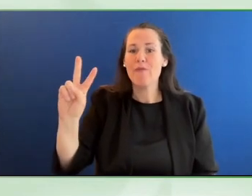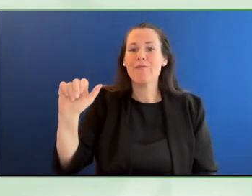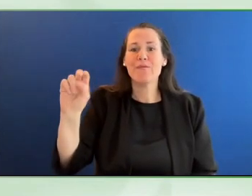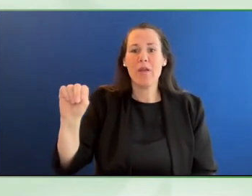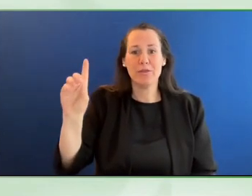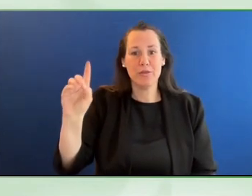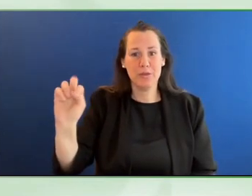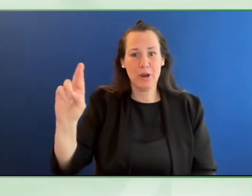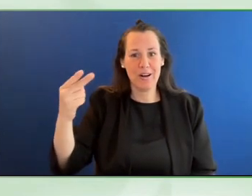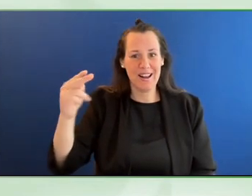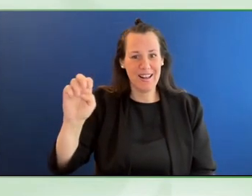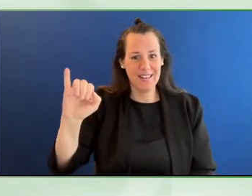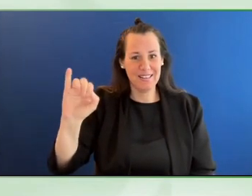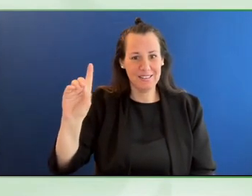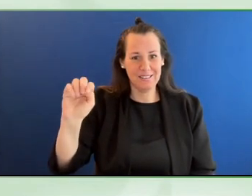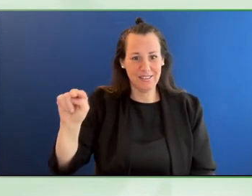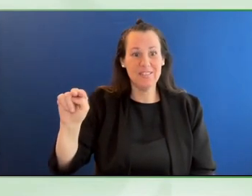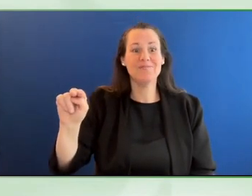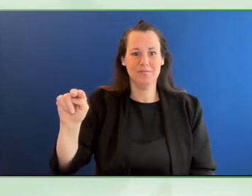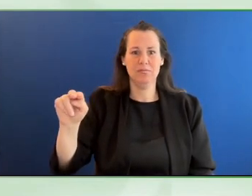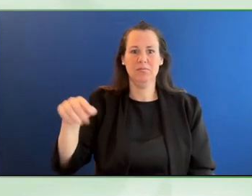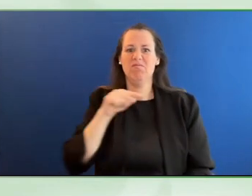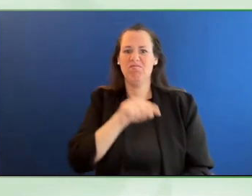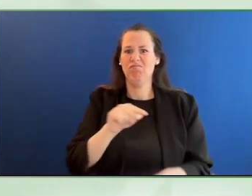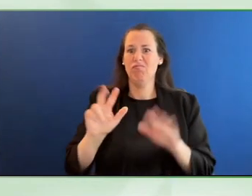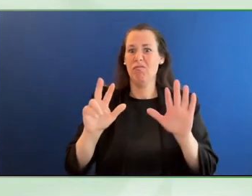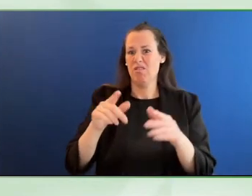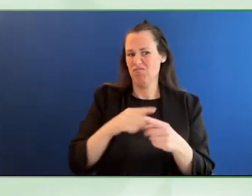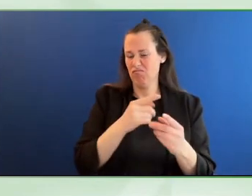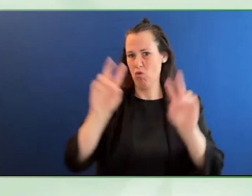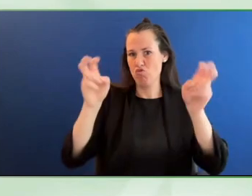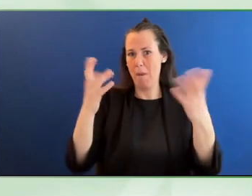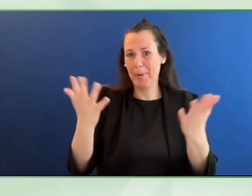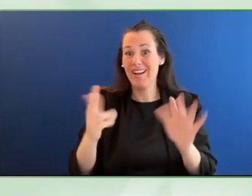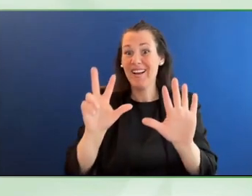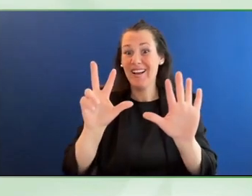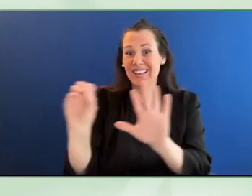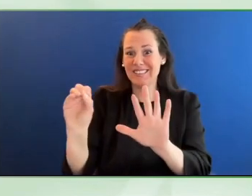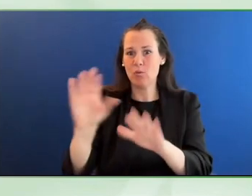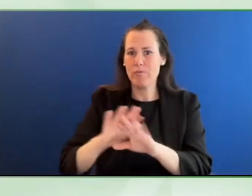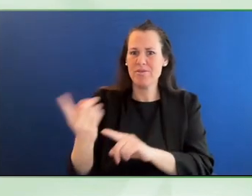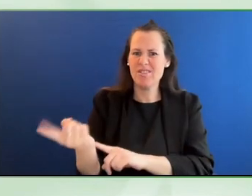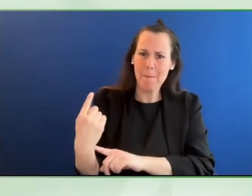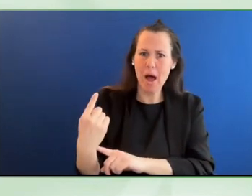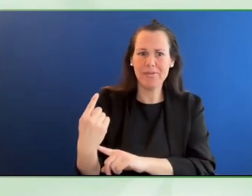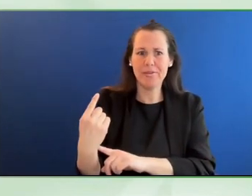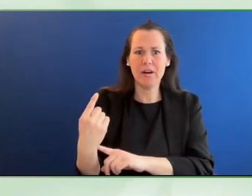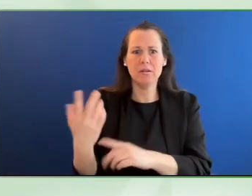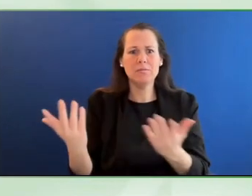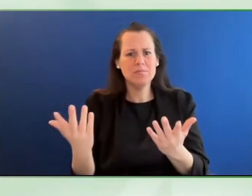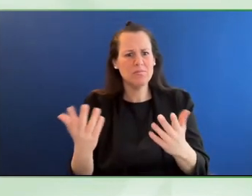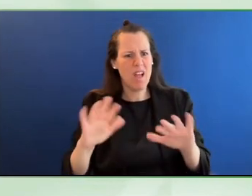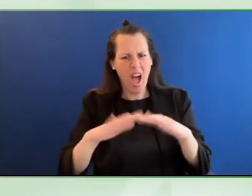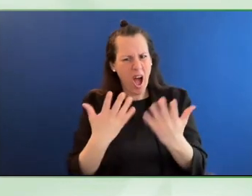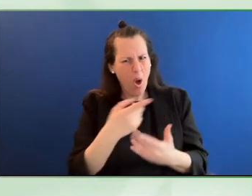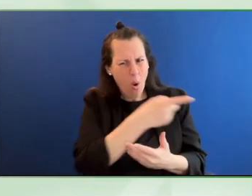tricked. It was 52 years ago now, and I was tricked into going out to a school to meet a young